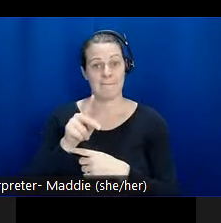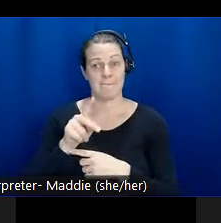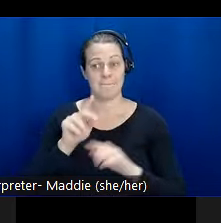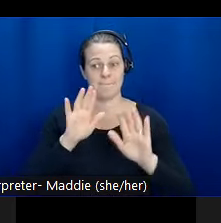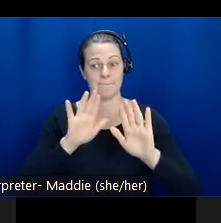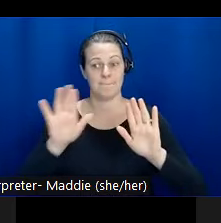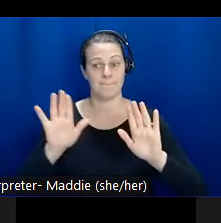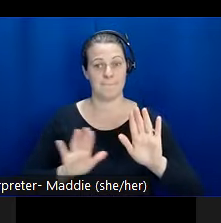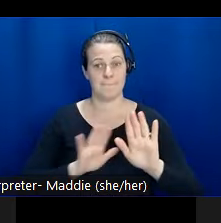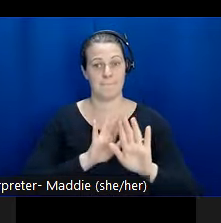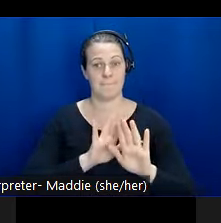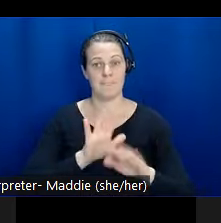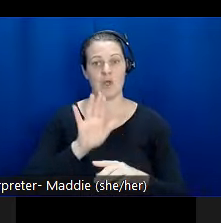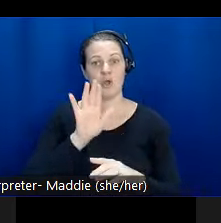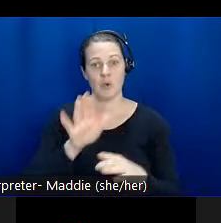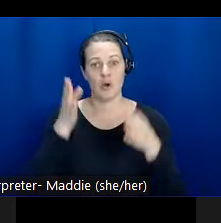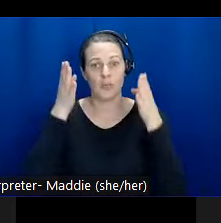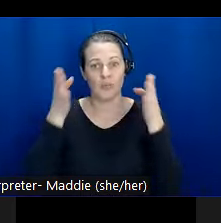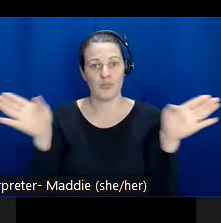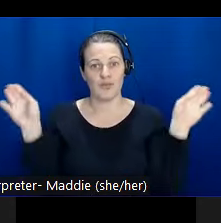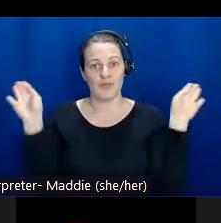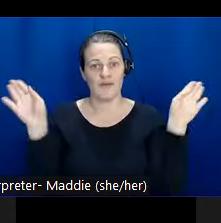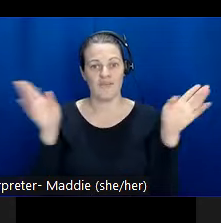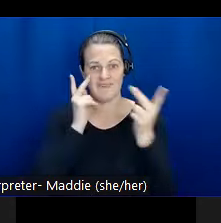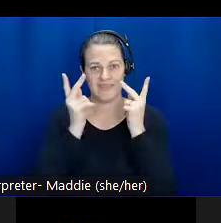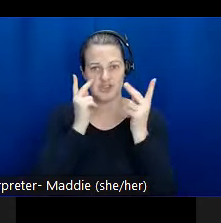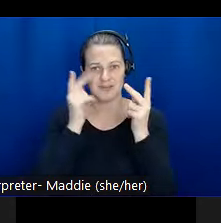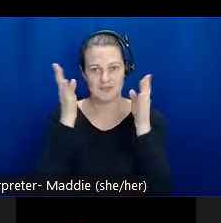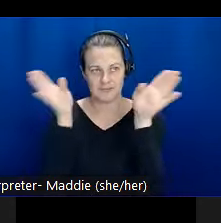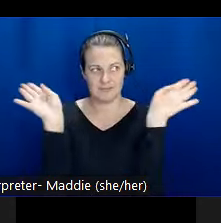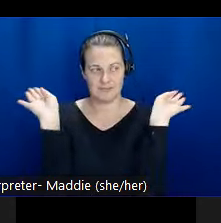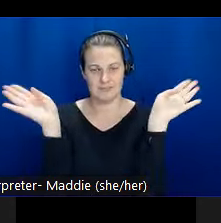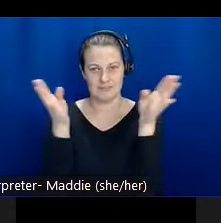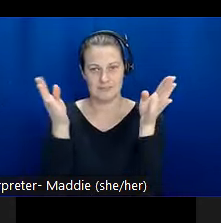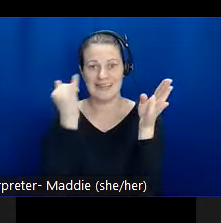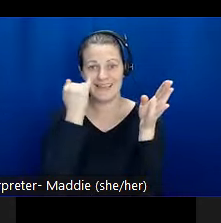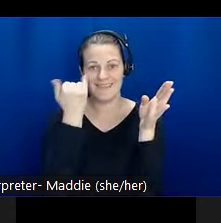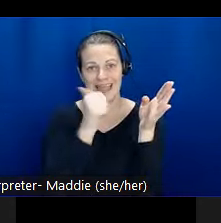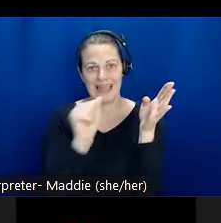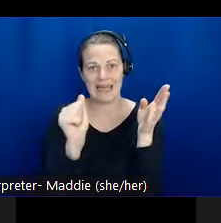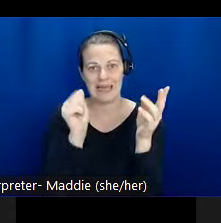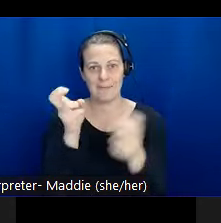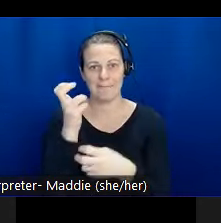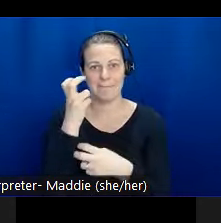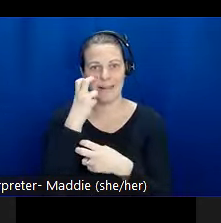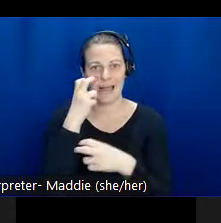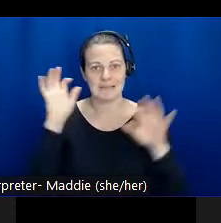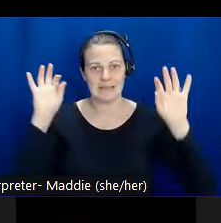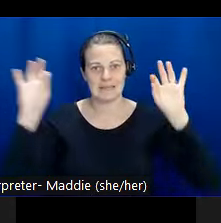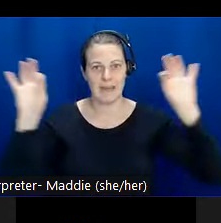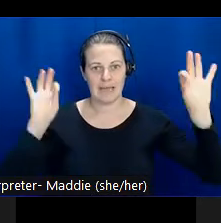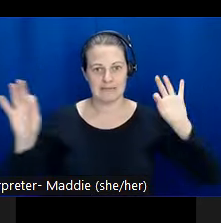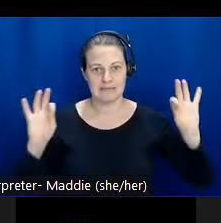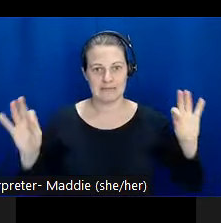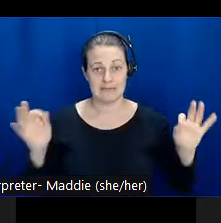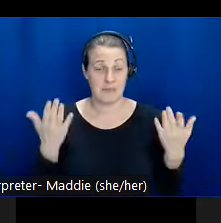peripheral vision and to see if there are any blind spots that maybe you haven't noticed